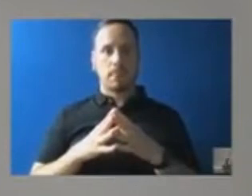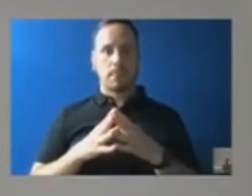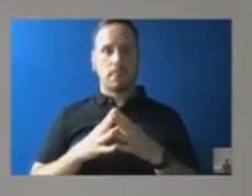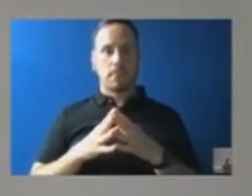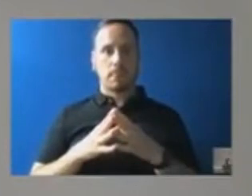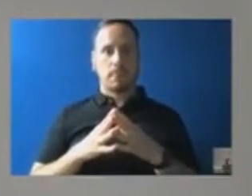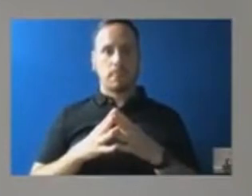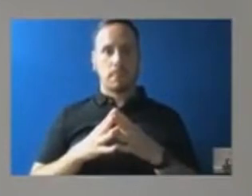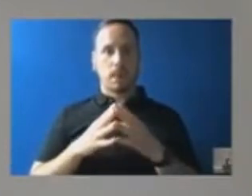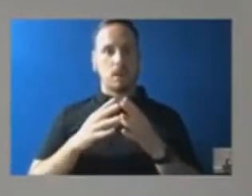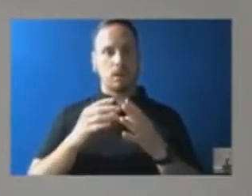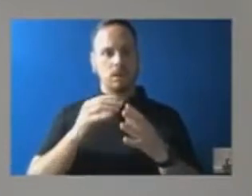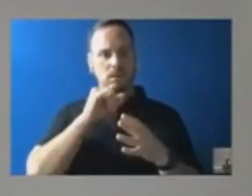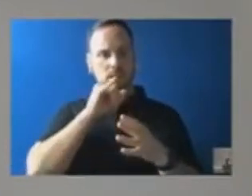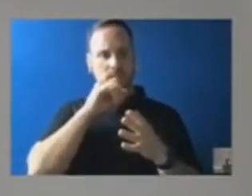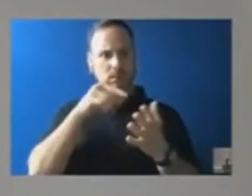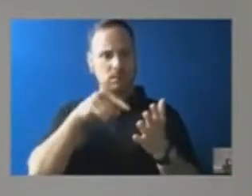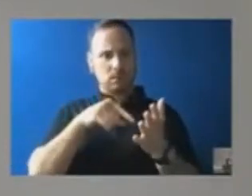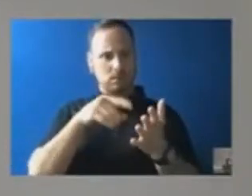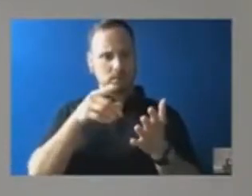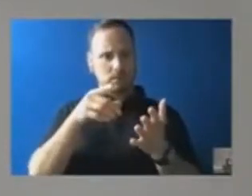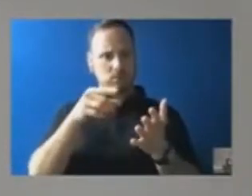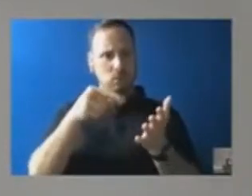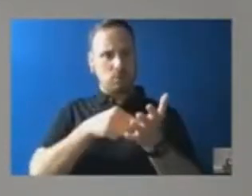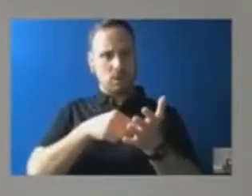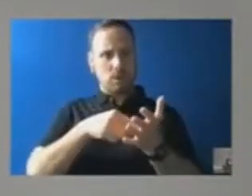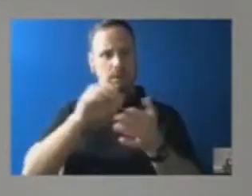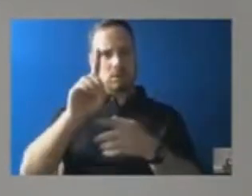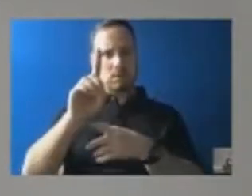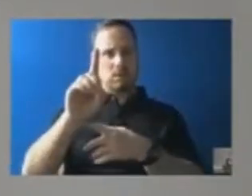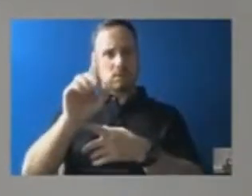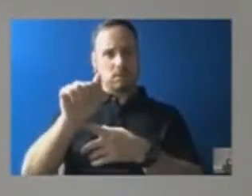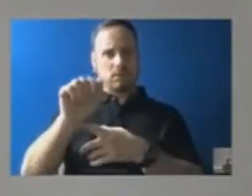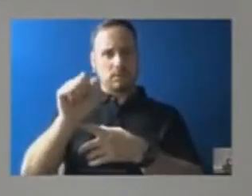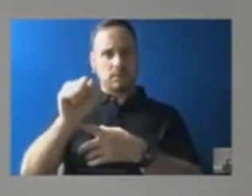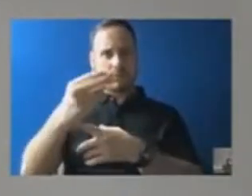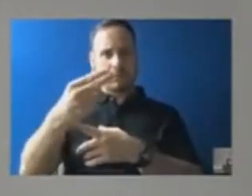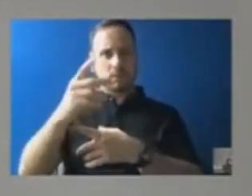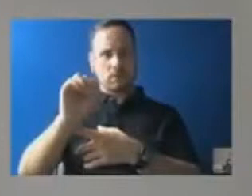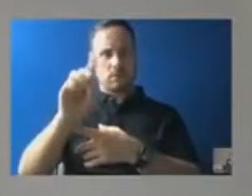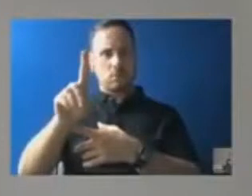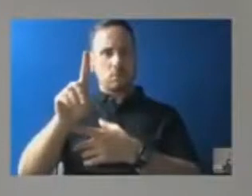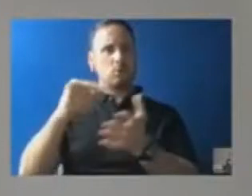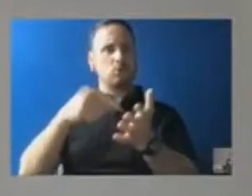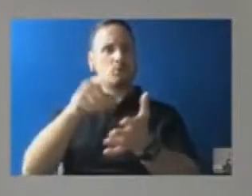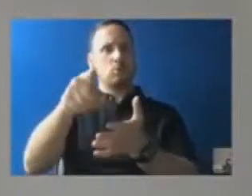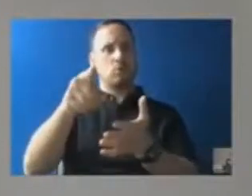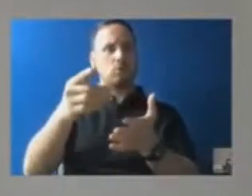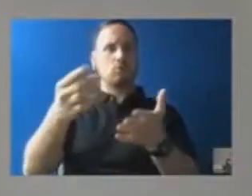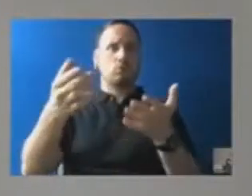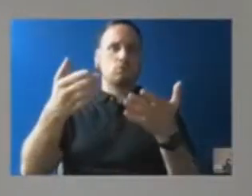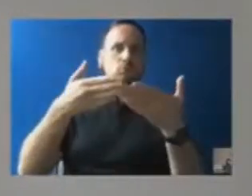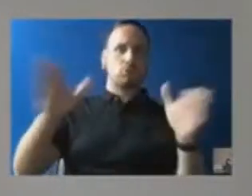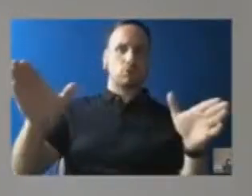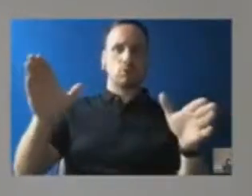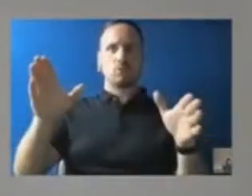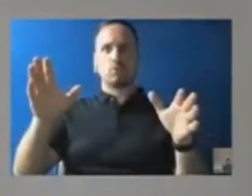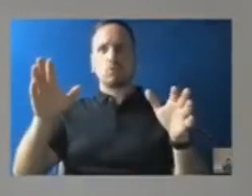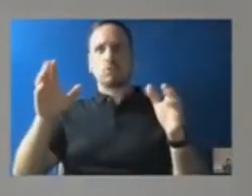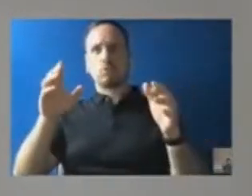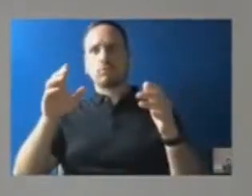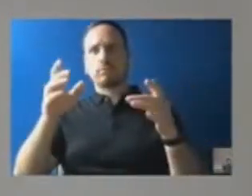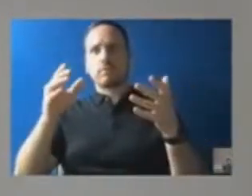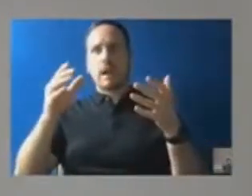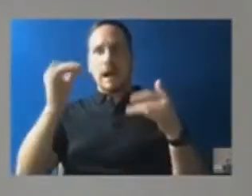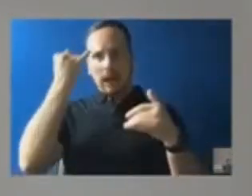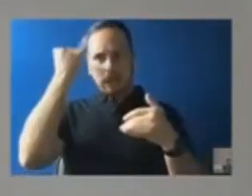a dashboard. It aims to provide a general framework for decision making, both in how we are going to be